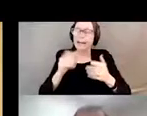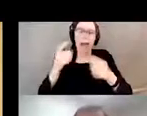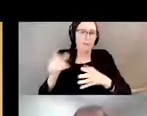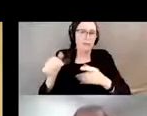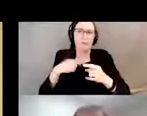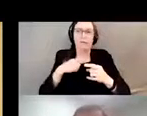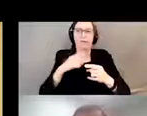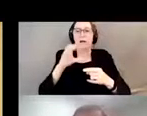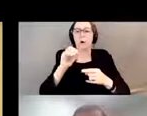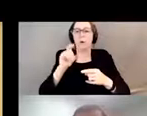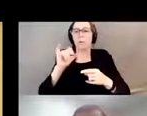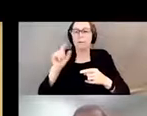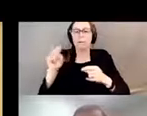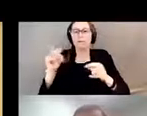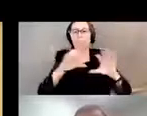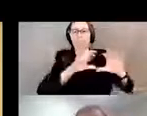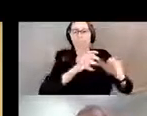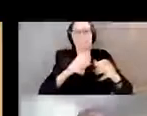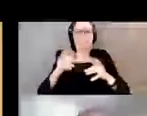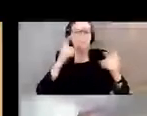after 2002.